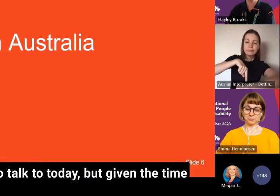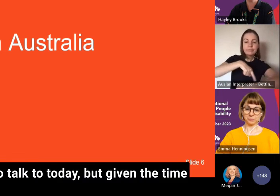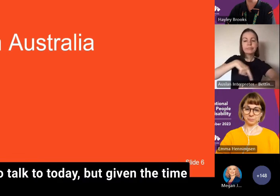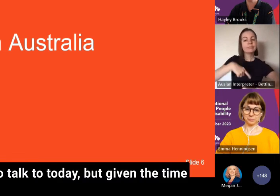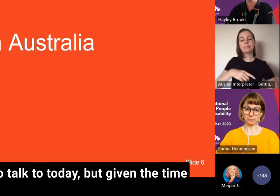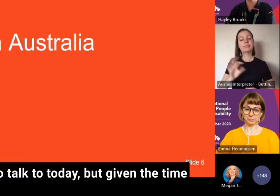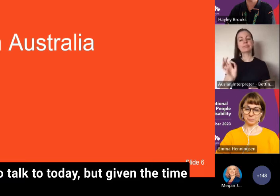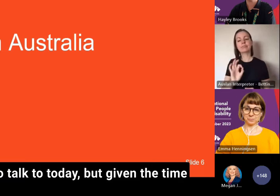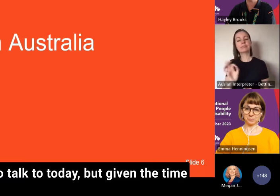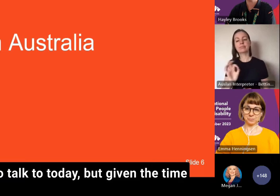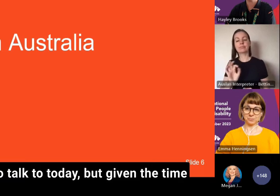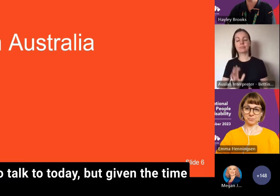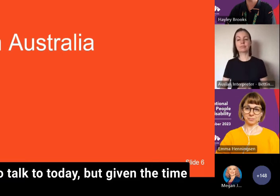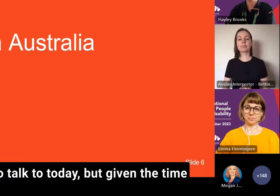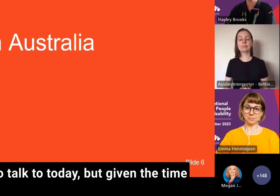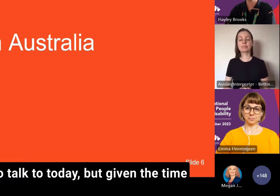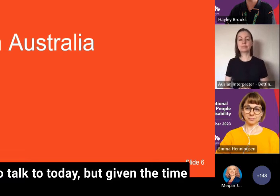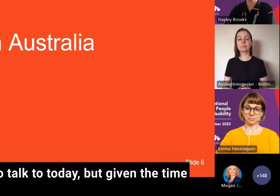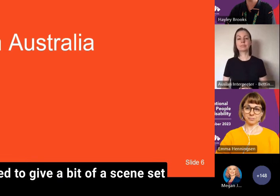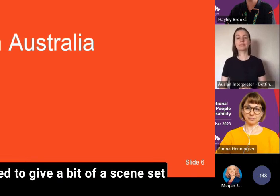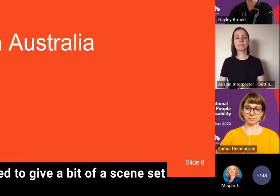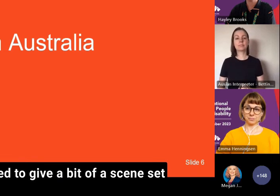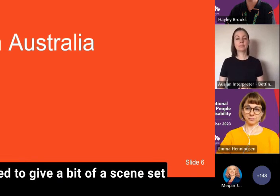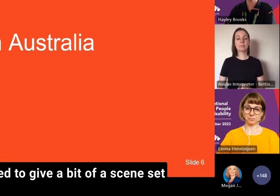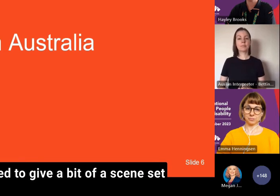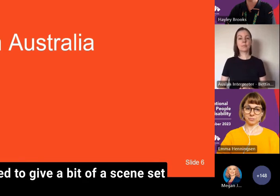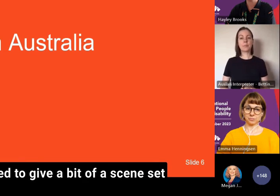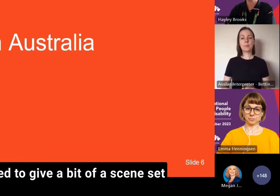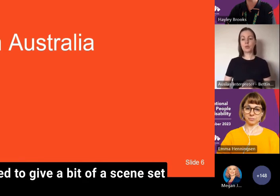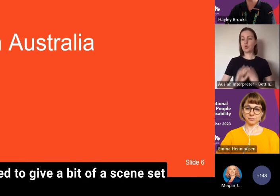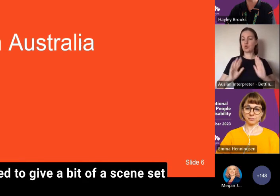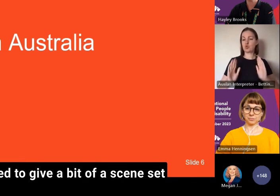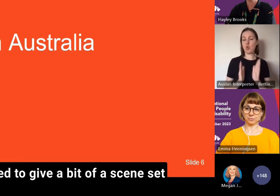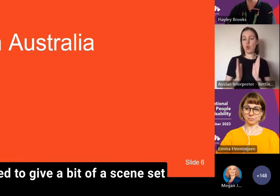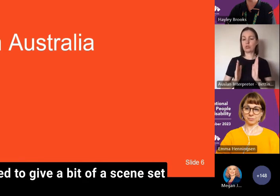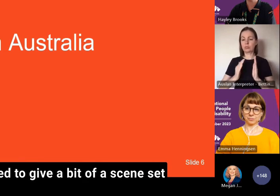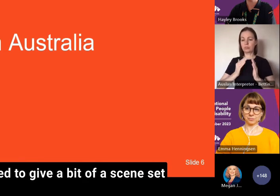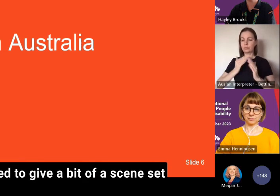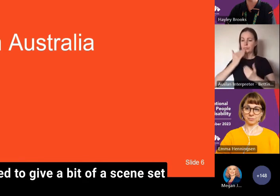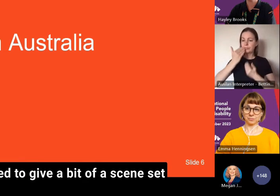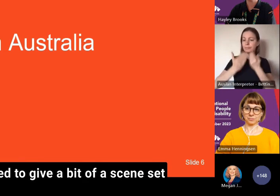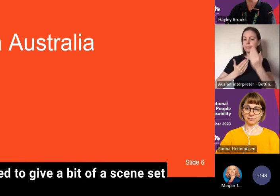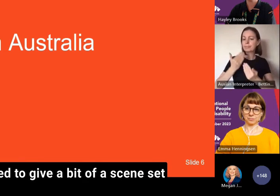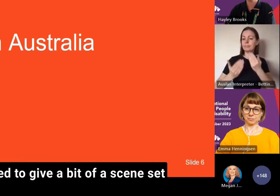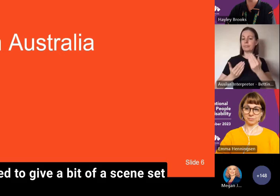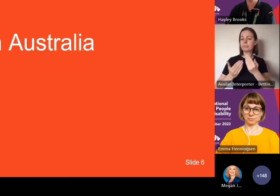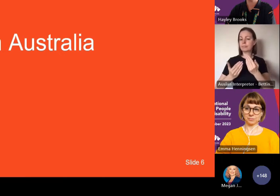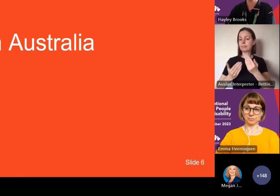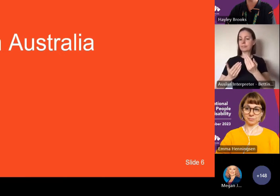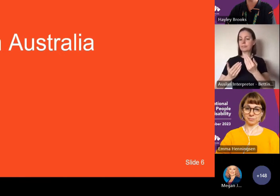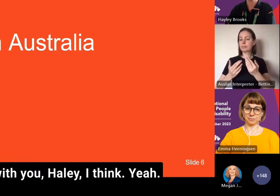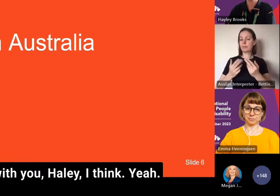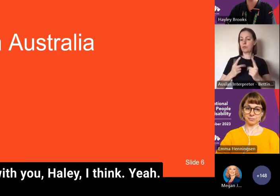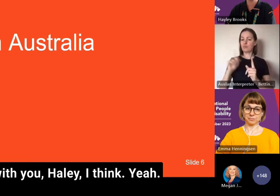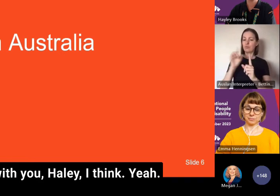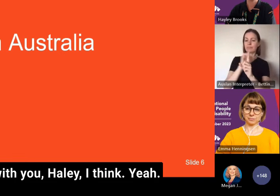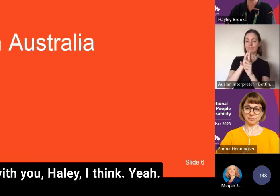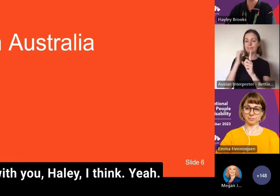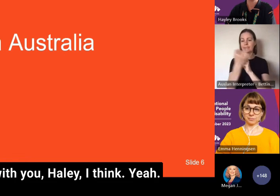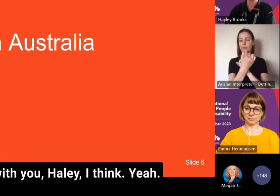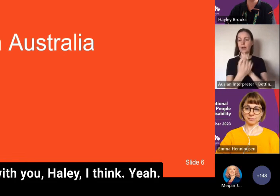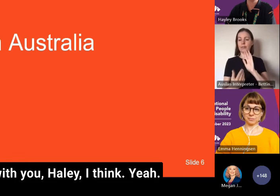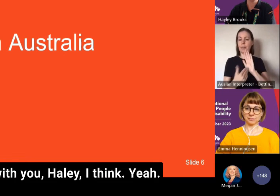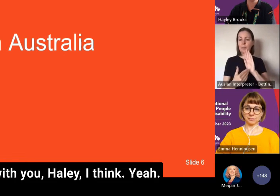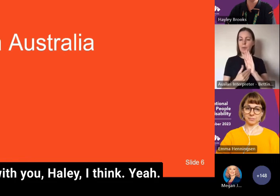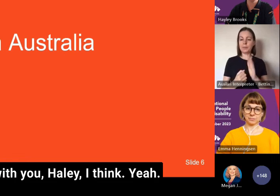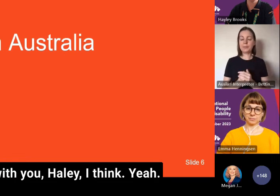of the things we're going to talk to today, but given the time frame, we just wanted to give a bit of a scene set, and